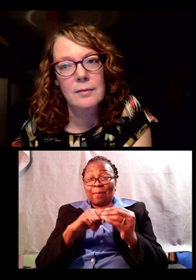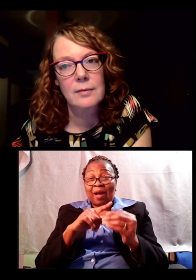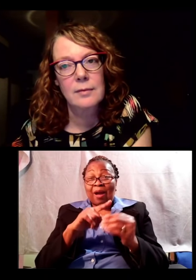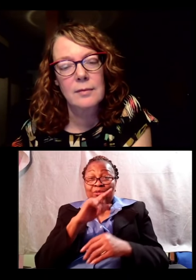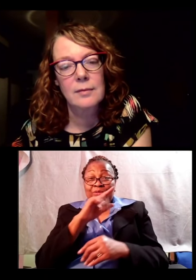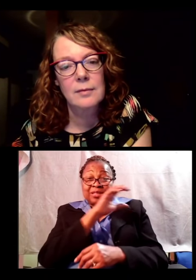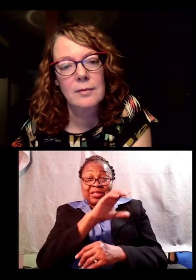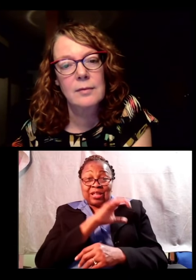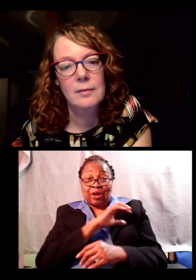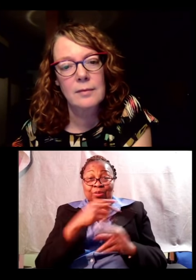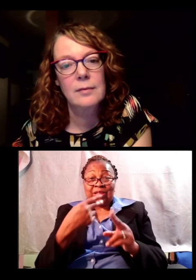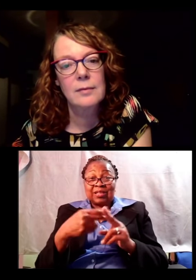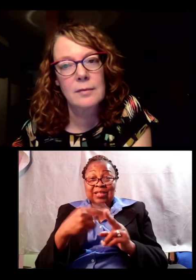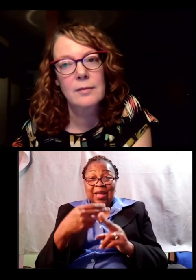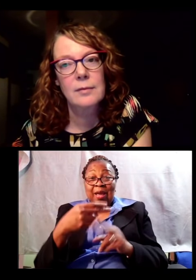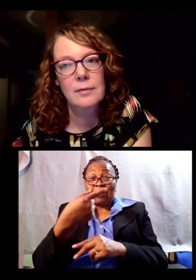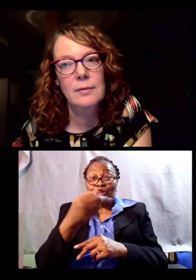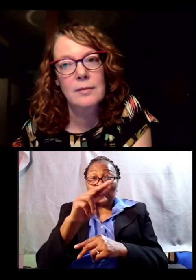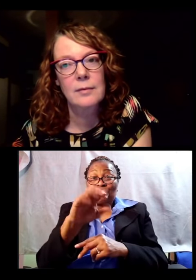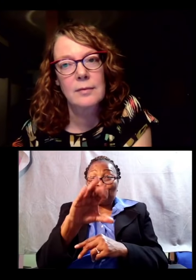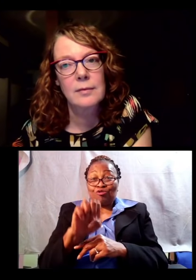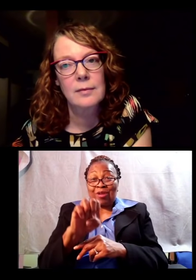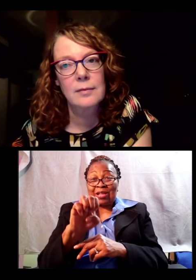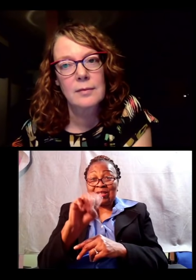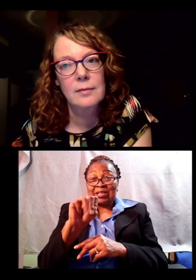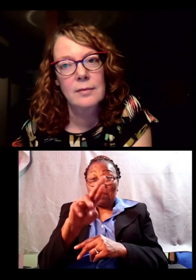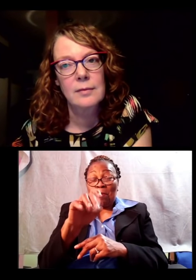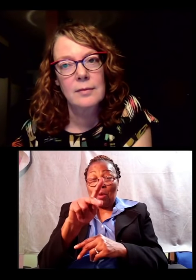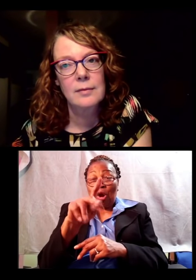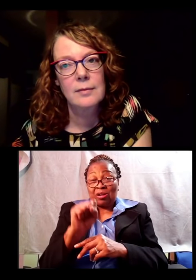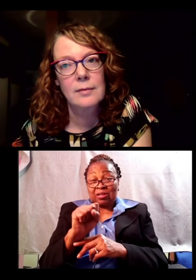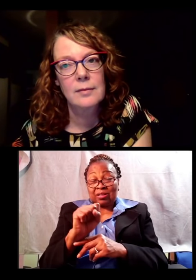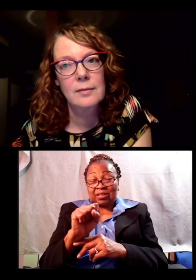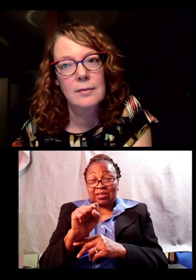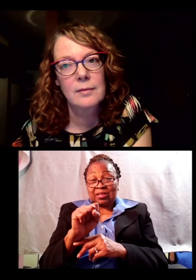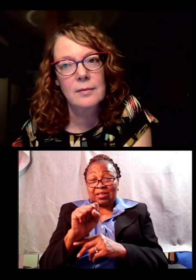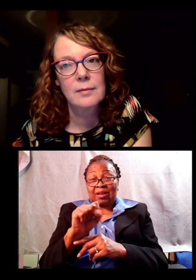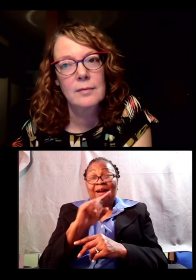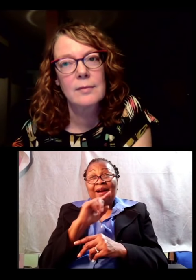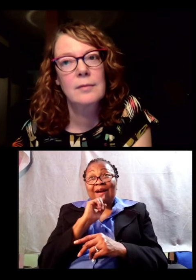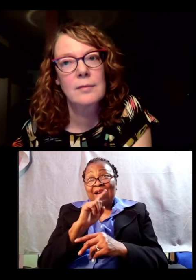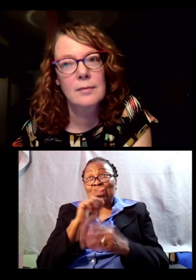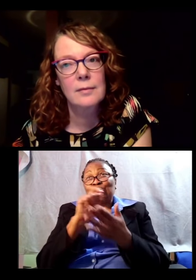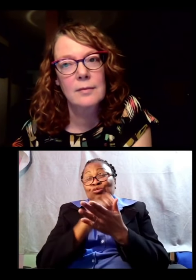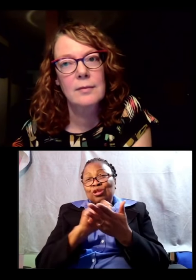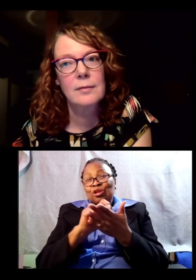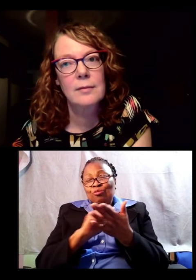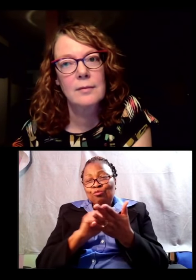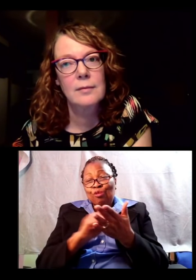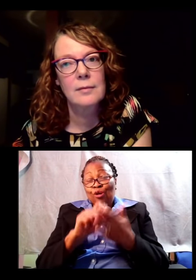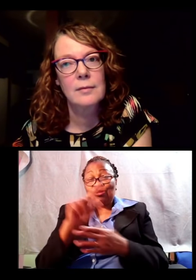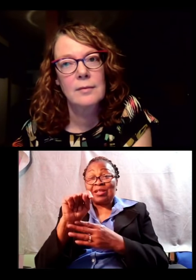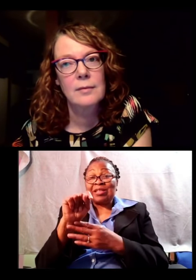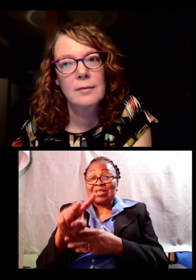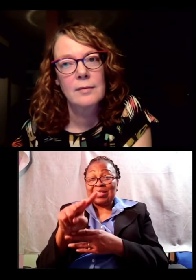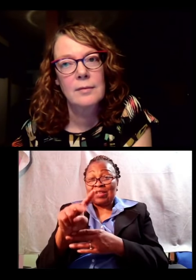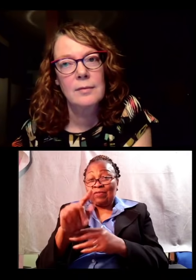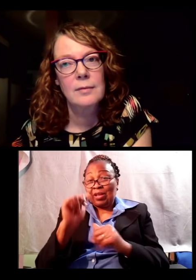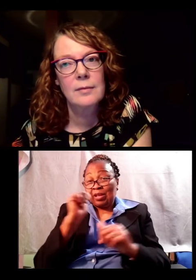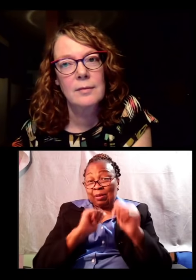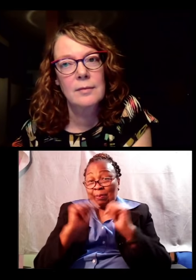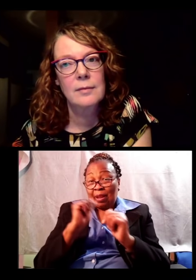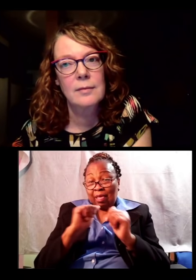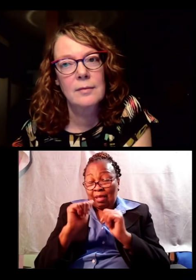called Grace Marks. And I actually wrote a television play about her, in